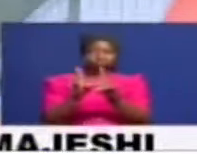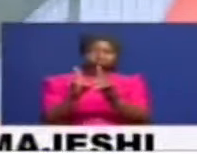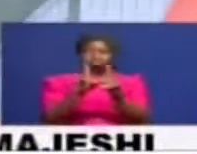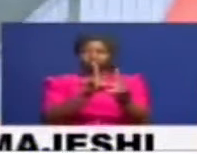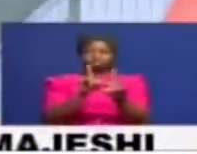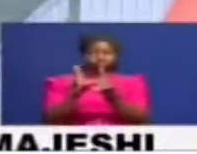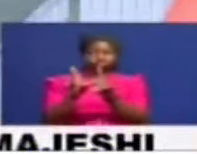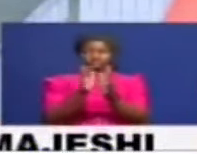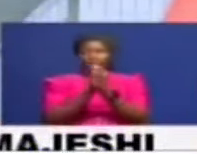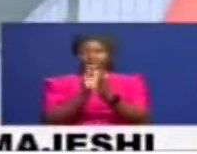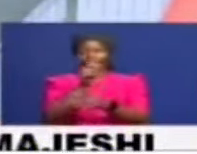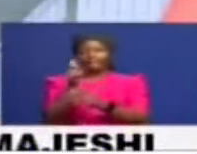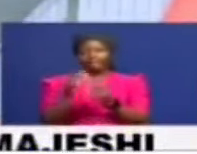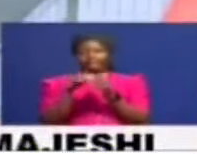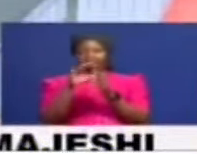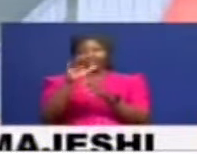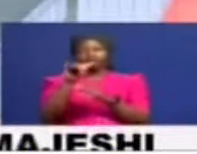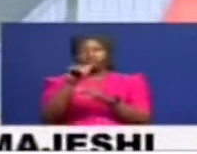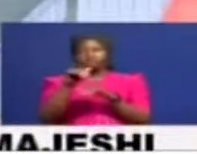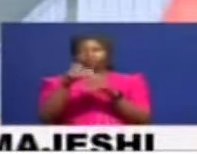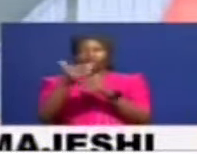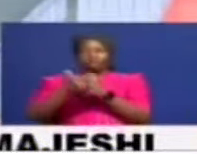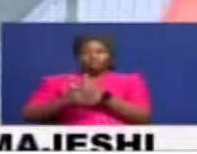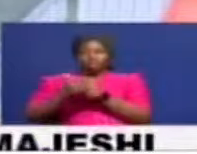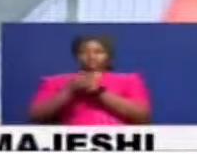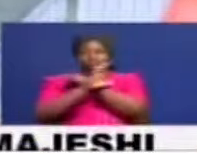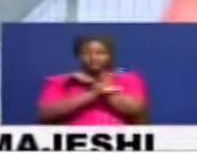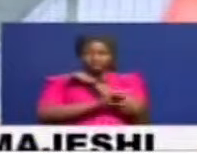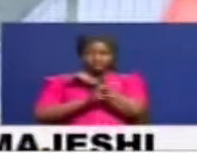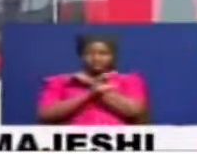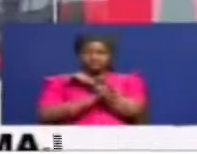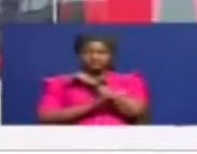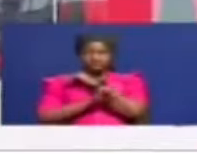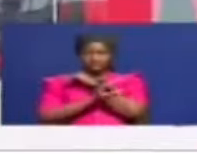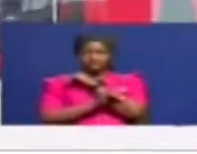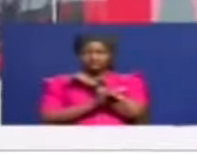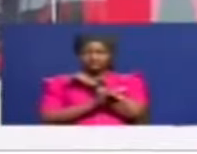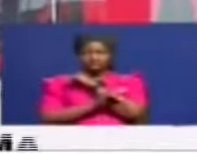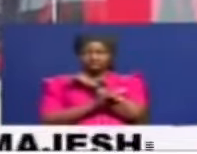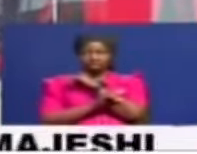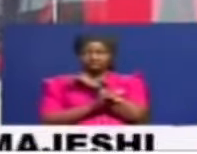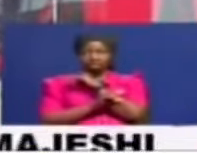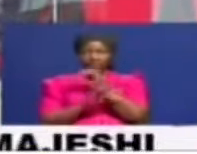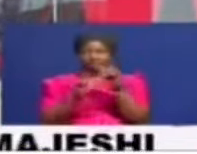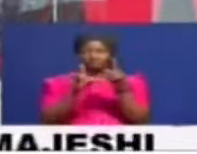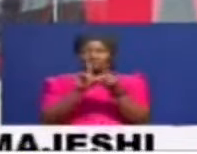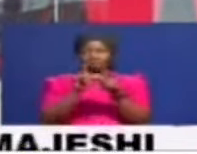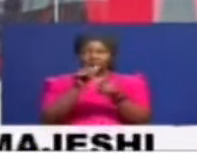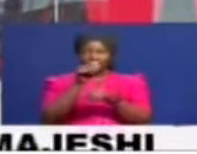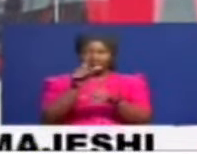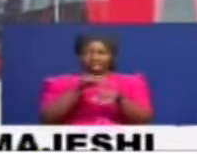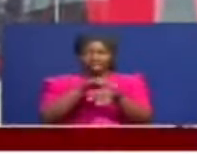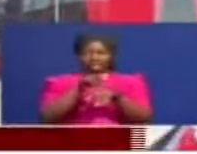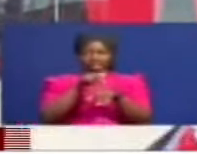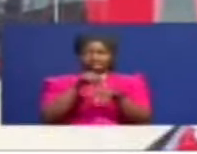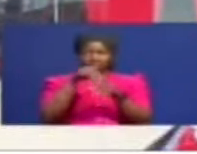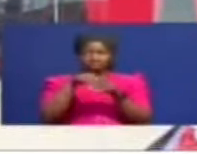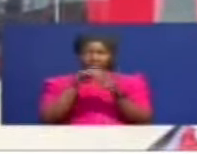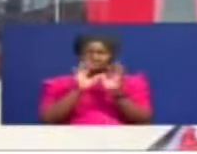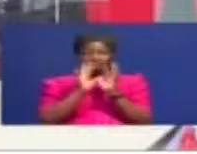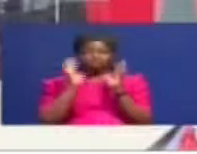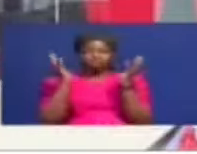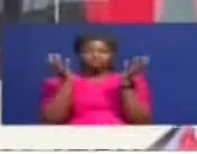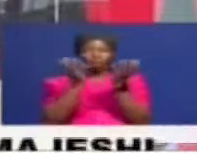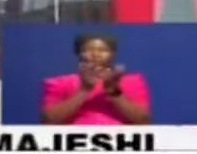Principal Secretary Raymond Omolo of Interior, addressing mourners there. asking the political class to allow the